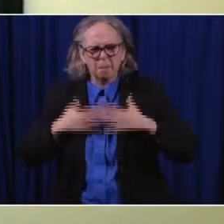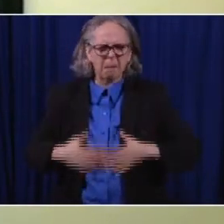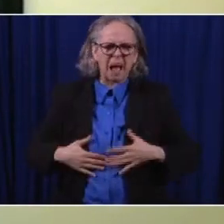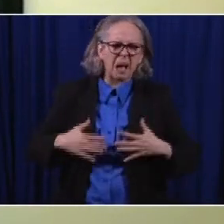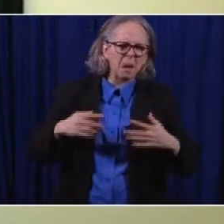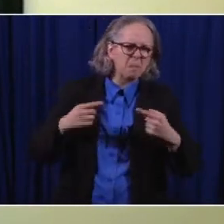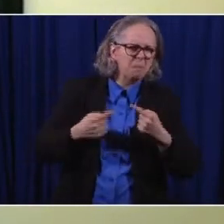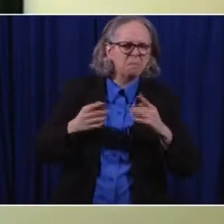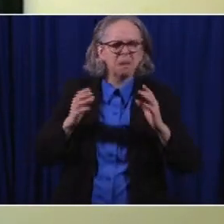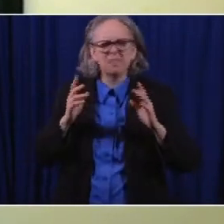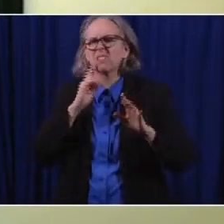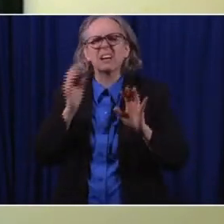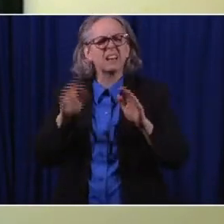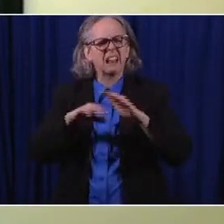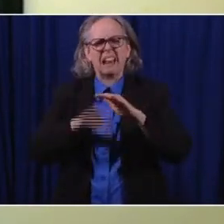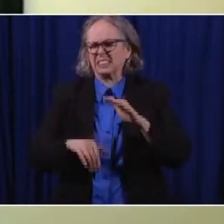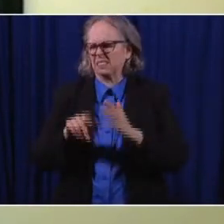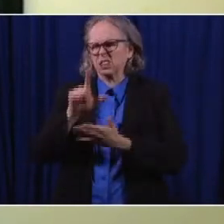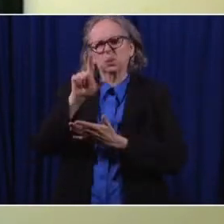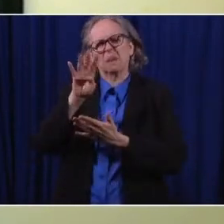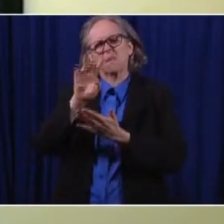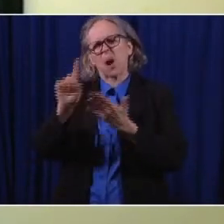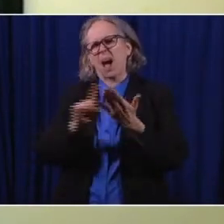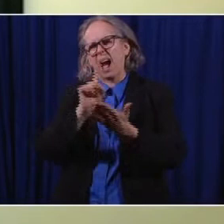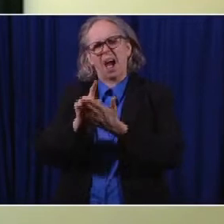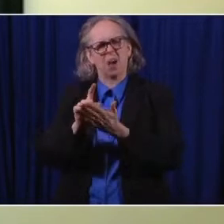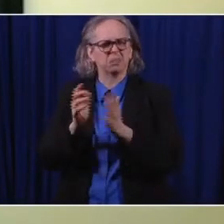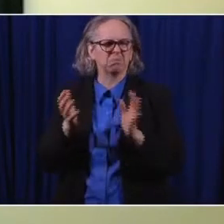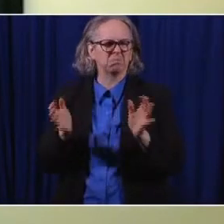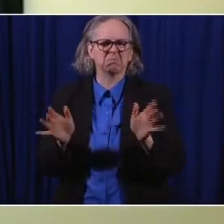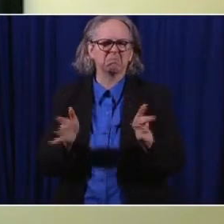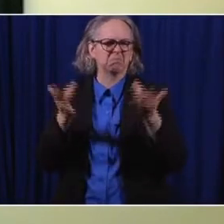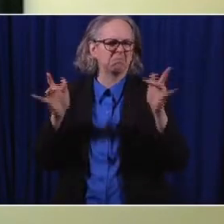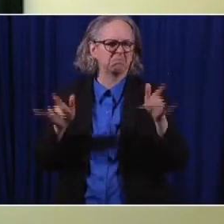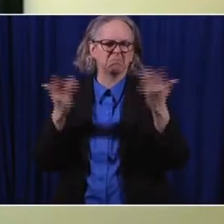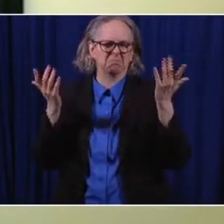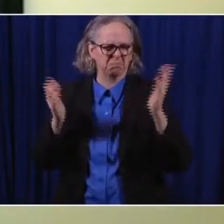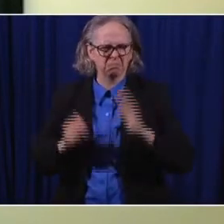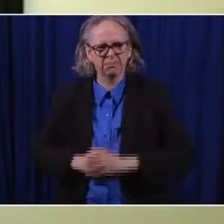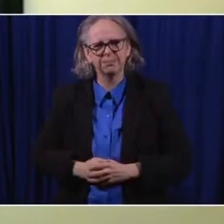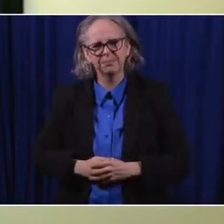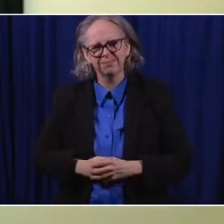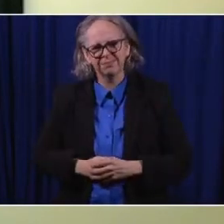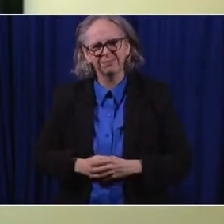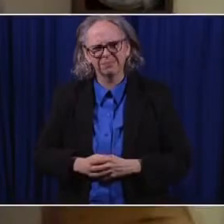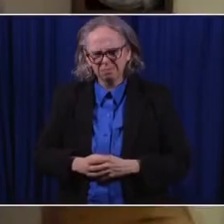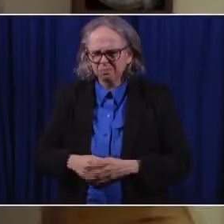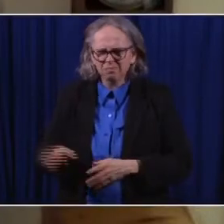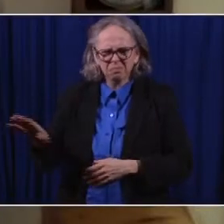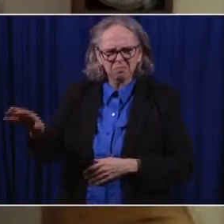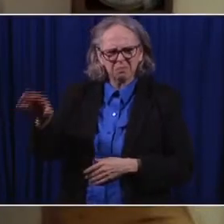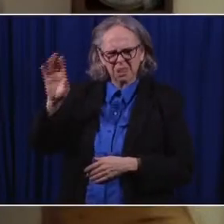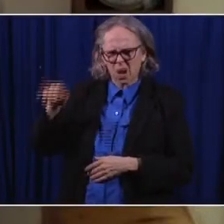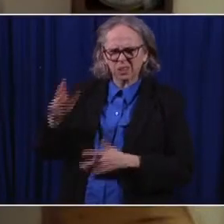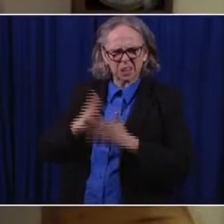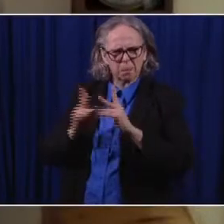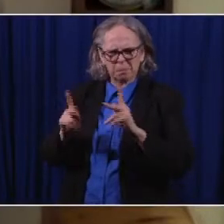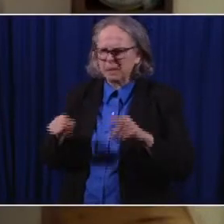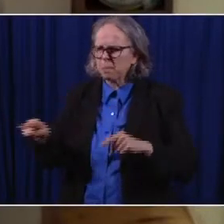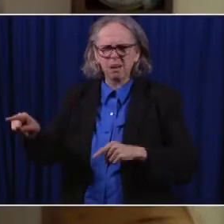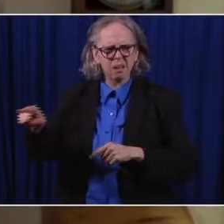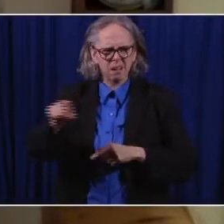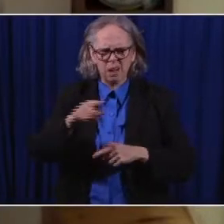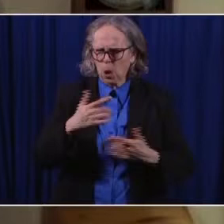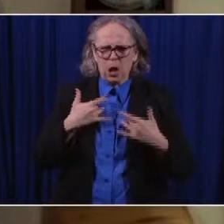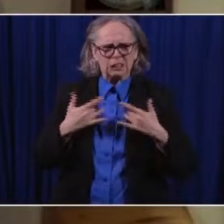If that all it's going to take to alleviate suffering, let it be. And some people I know are concerned, maybe because of what they've